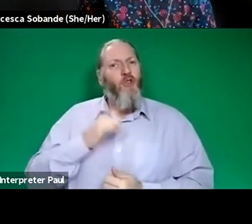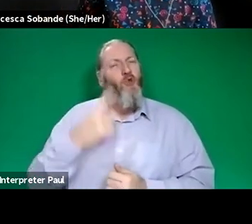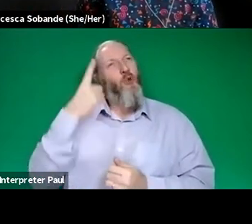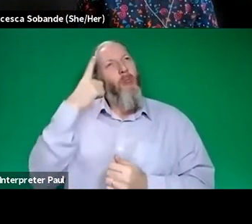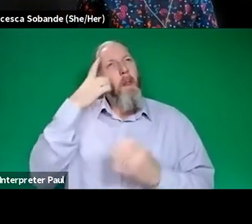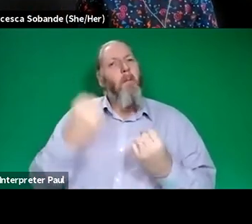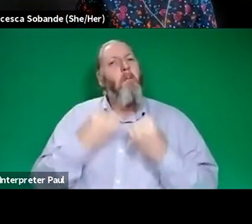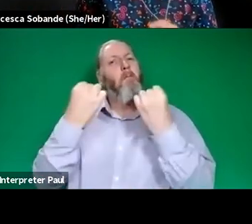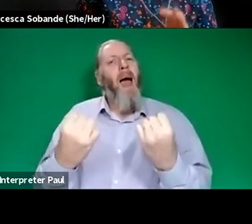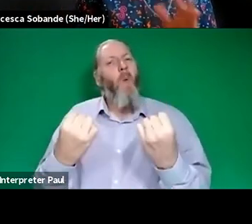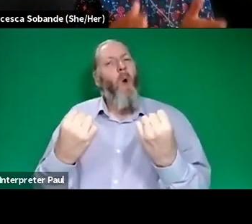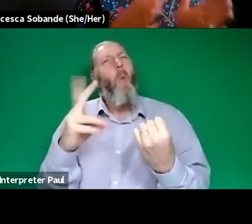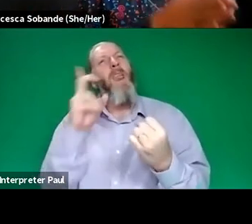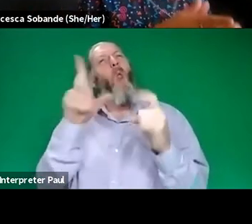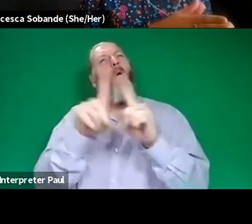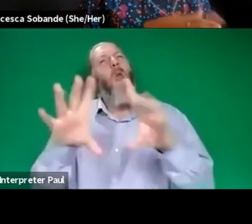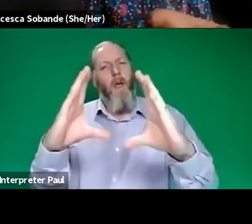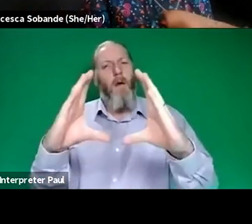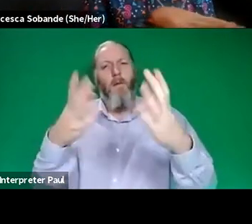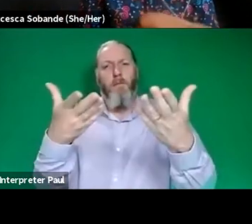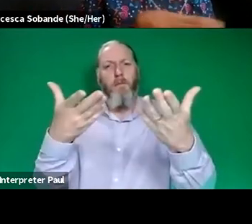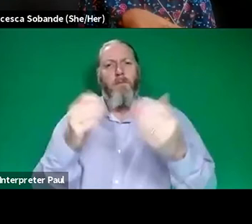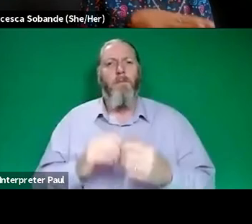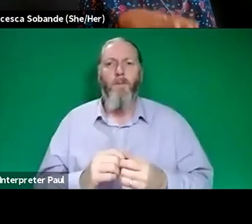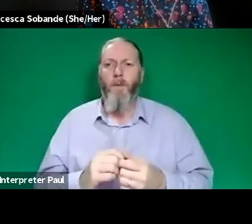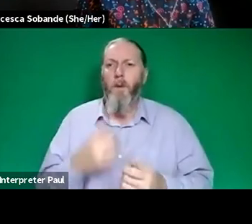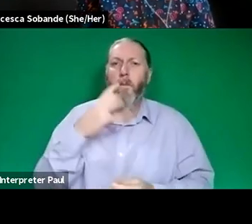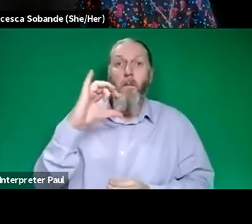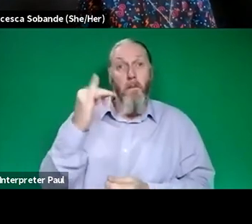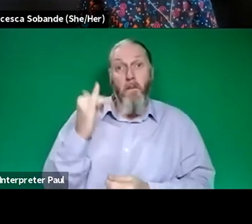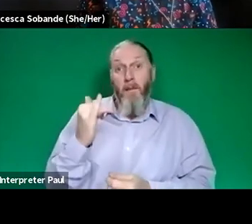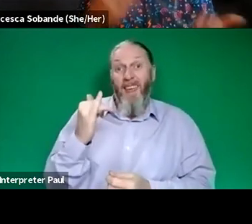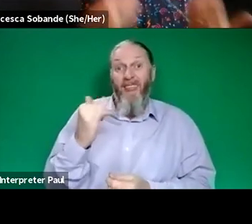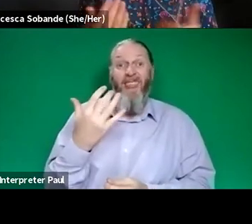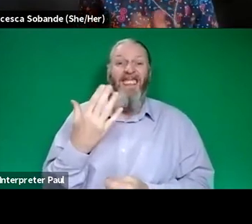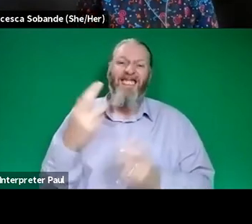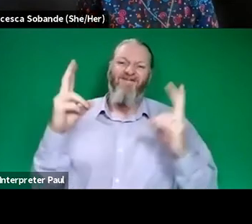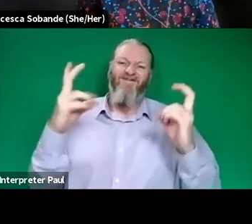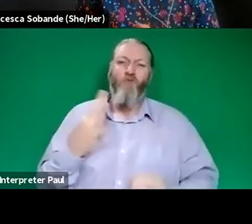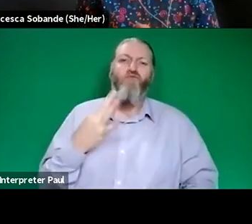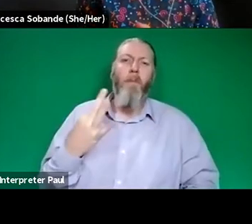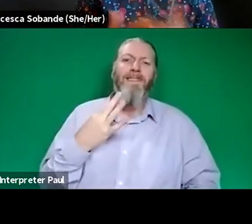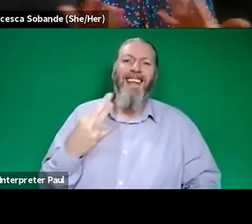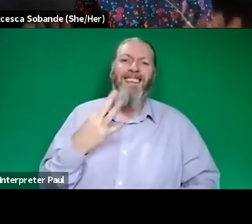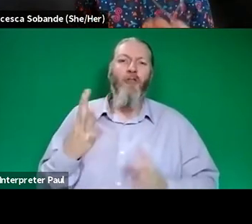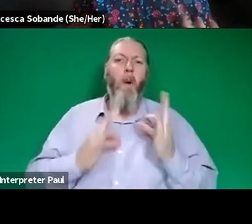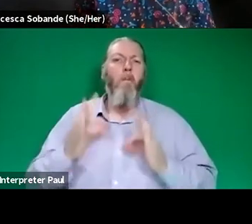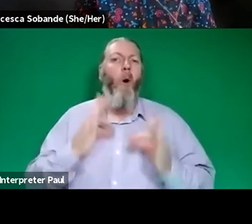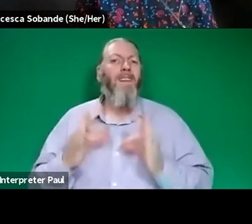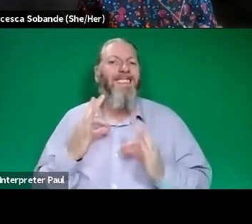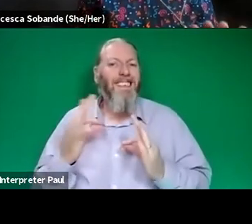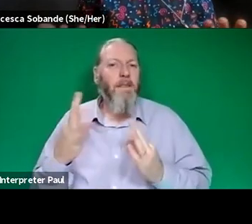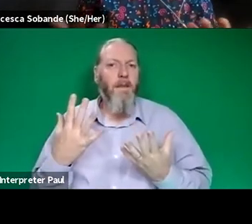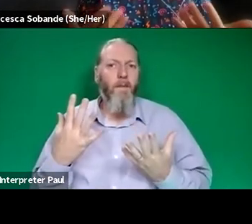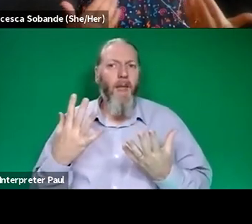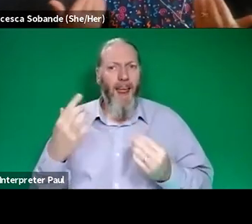powerful, and, you know, this trap of maybe sort of representation politics can feed into that. Whereas I feel what we're all